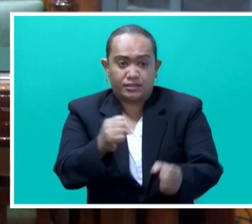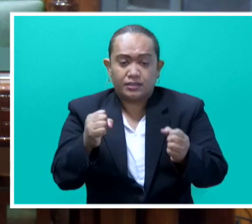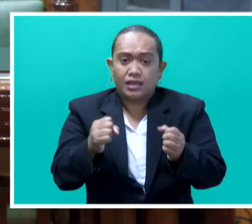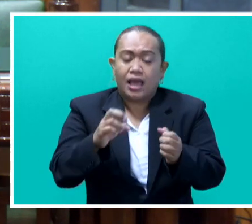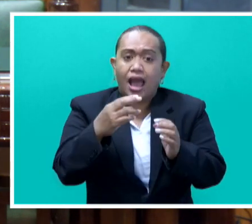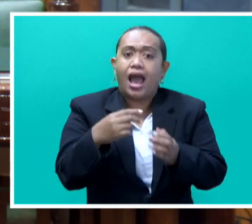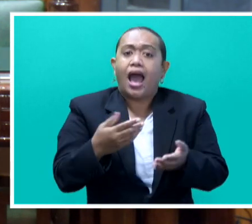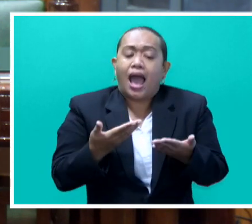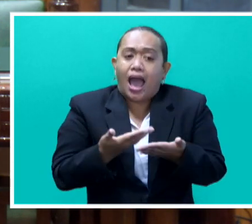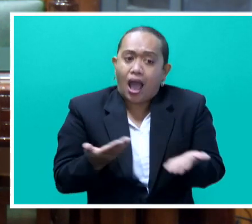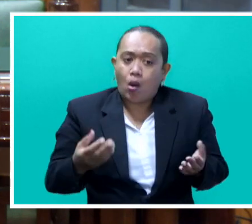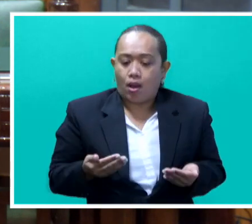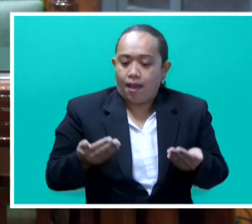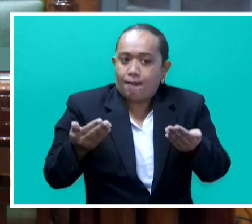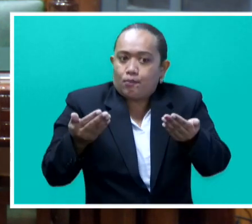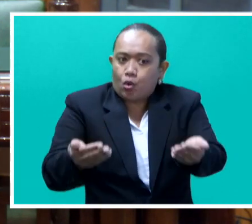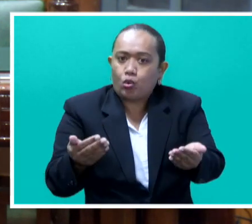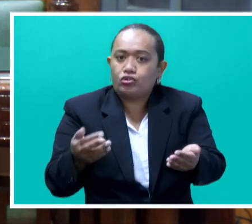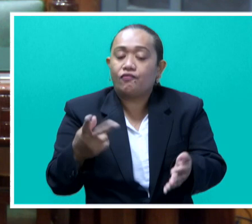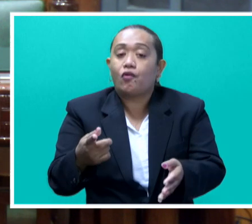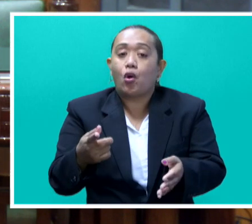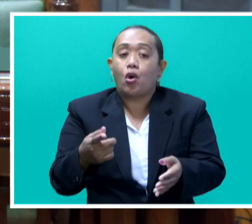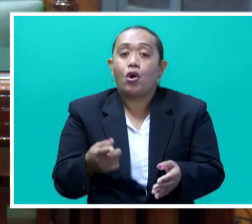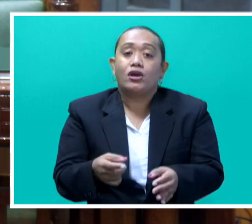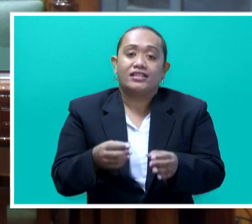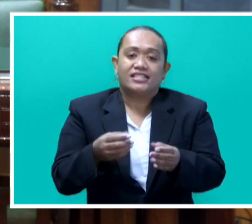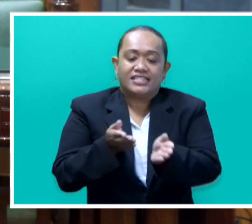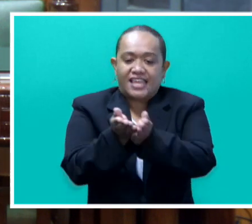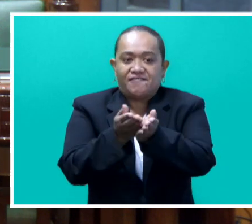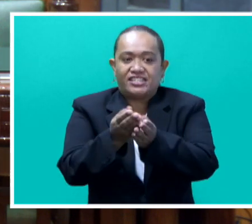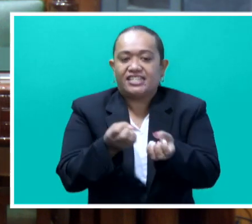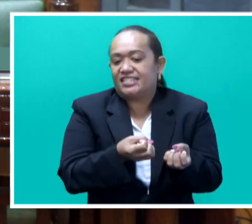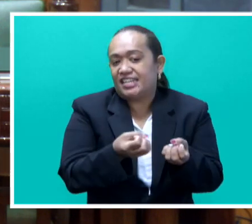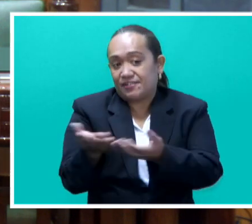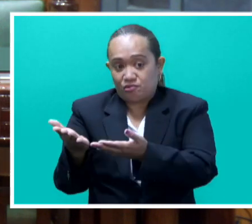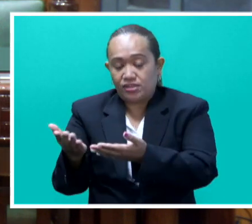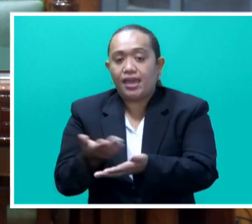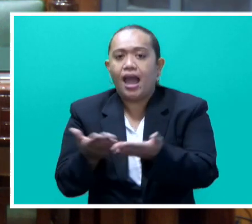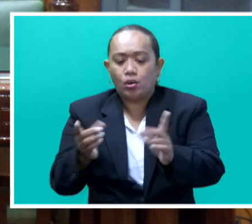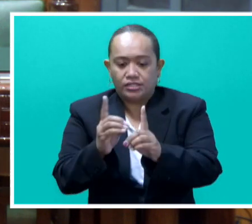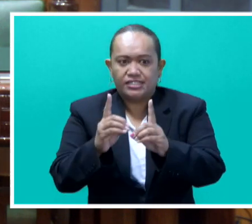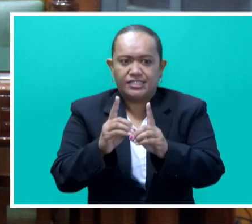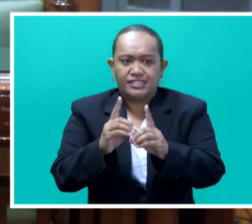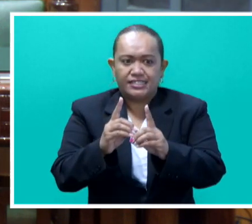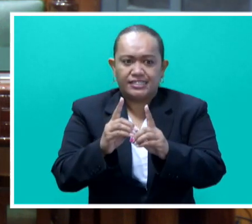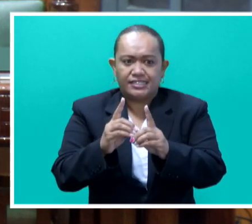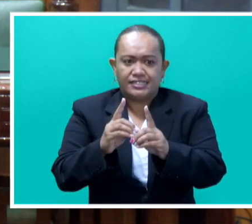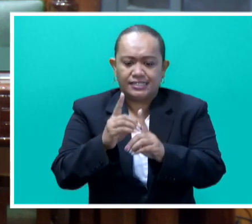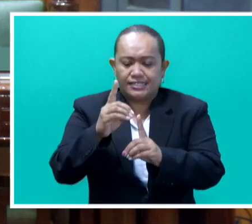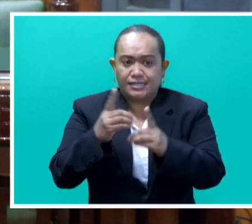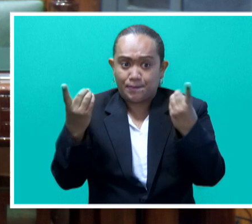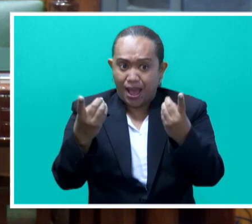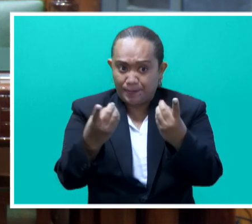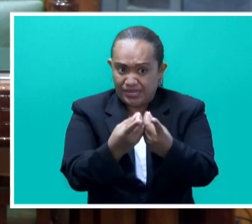approach to service delivery. For example, it will allow the department to better utilize the online platform to store, receive,